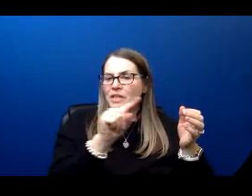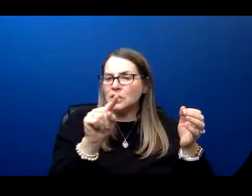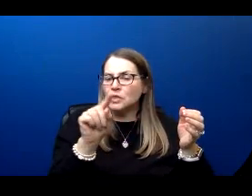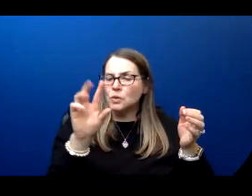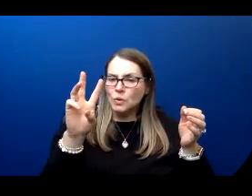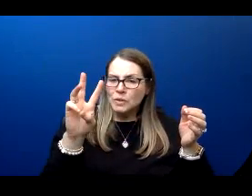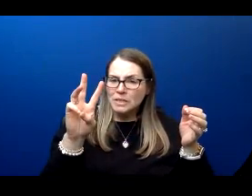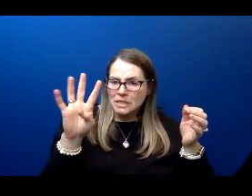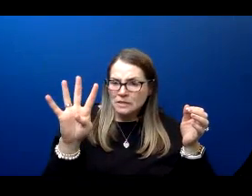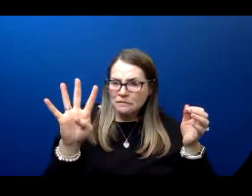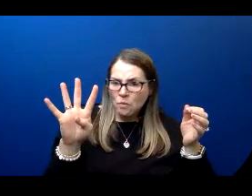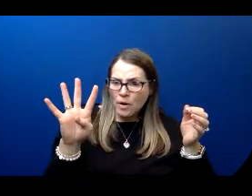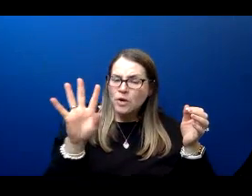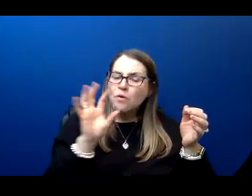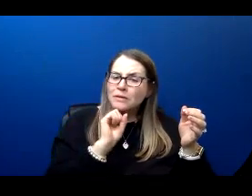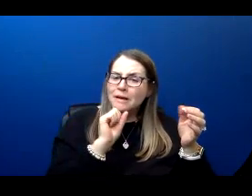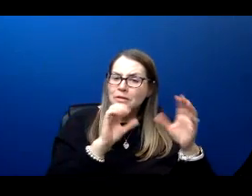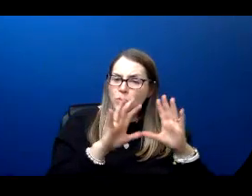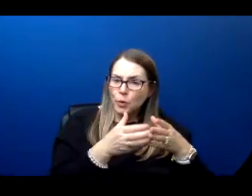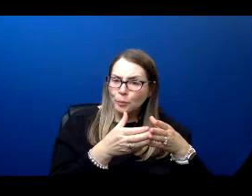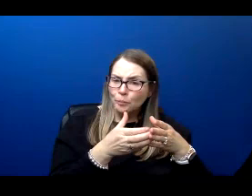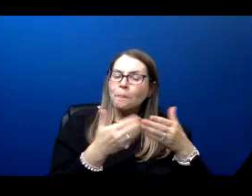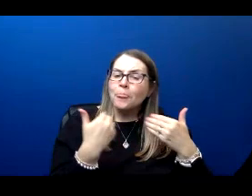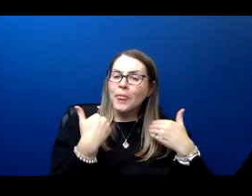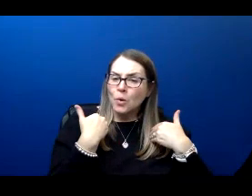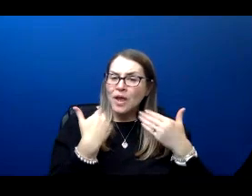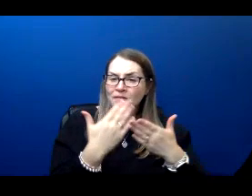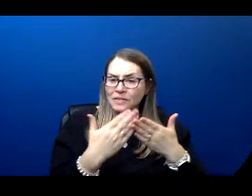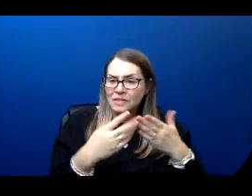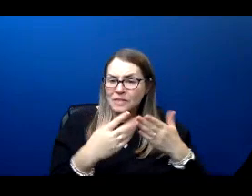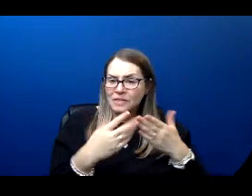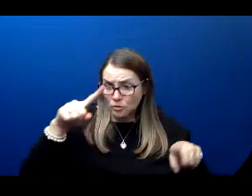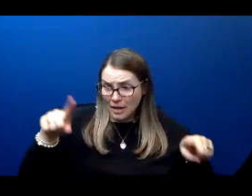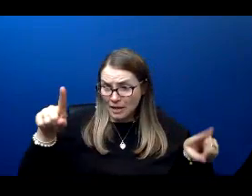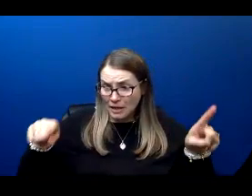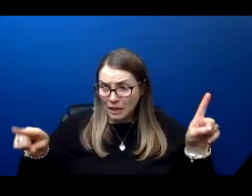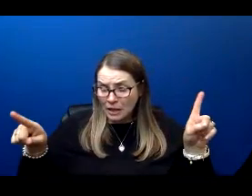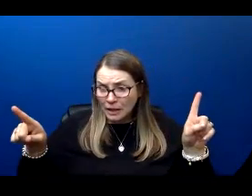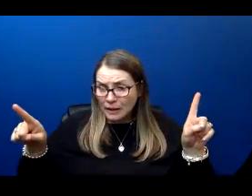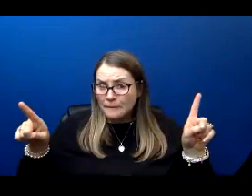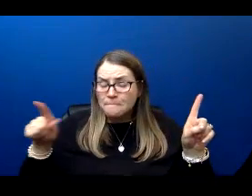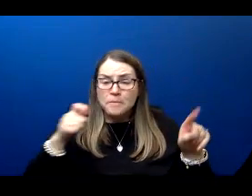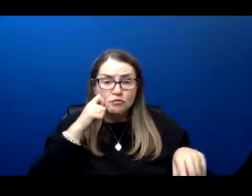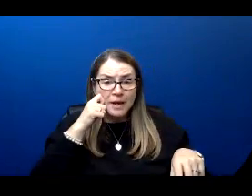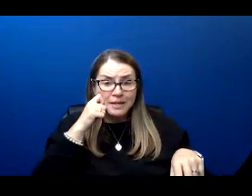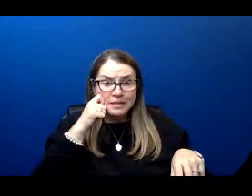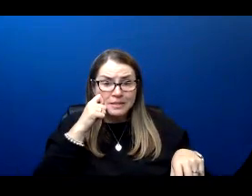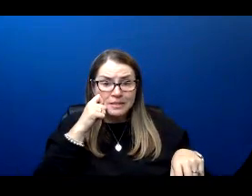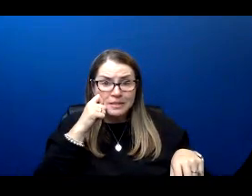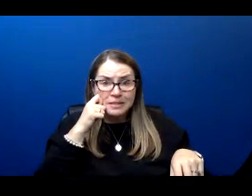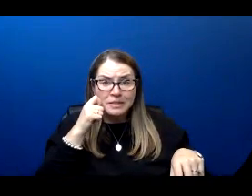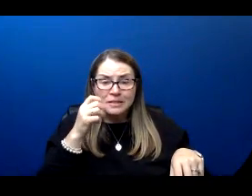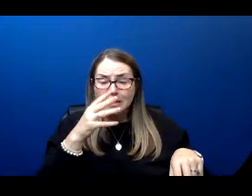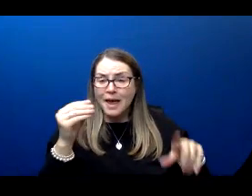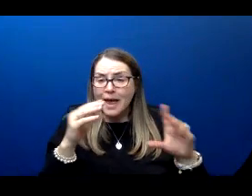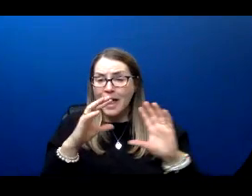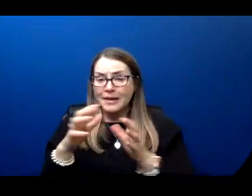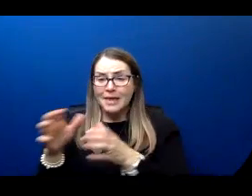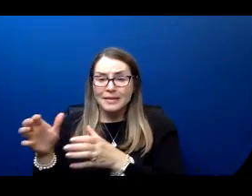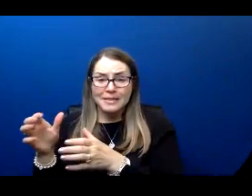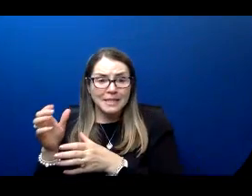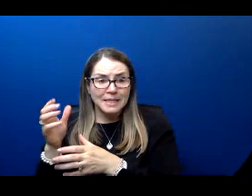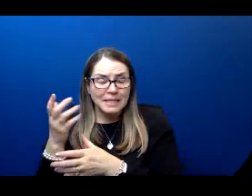64-year-old age group. We have some variety in race and ethnicity. This was a select all that applied type of